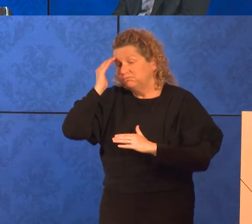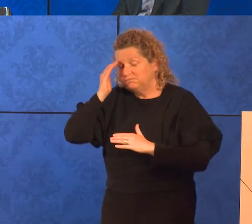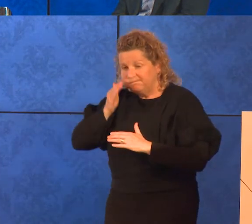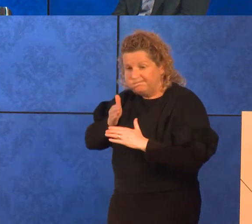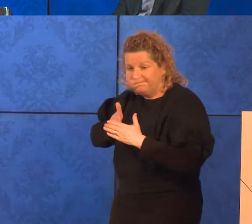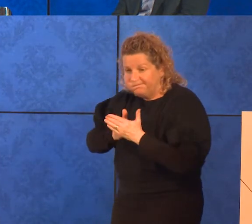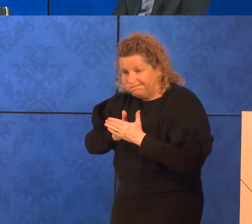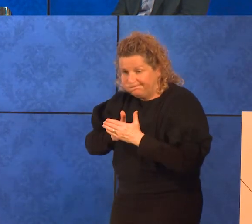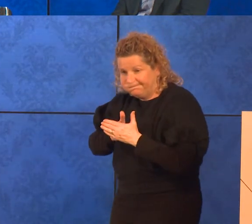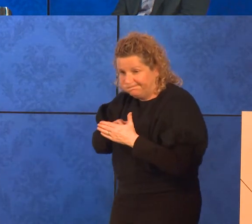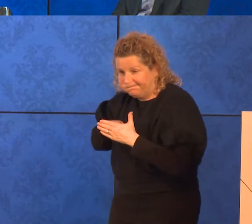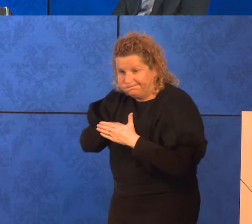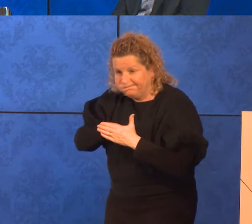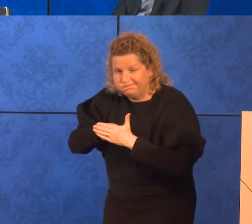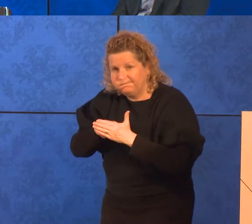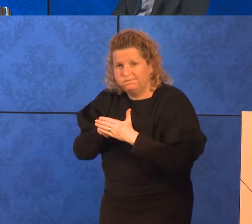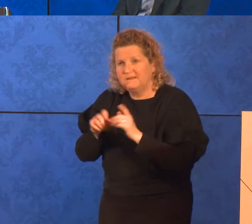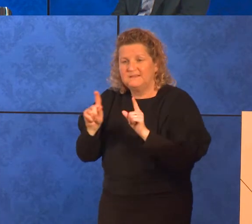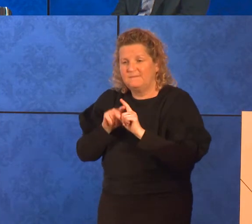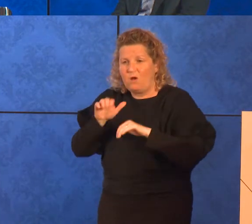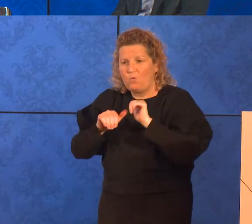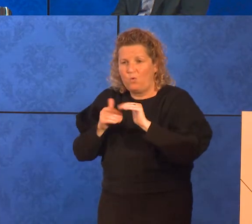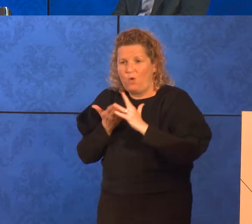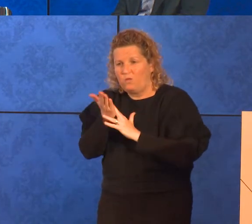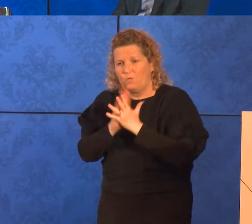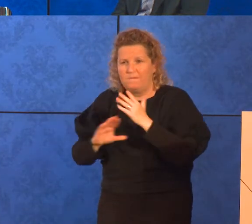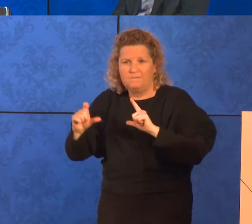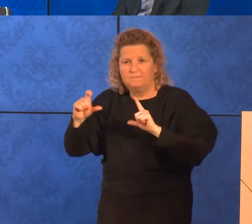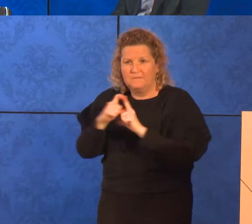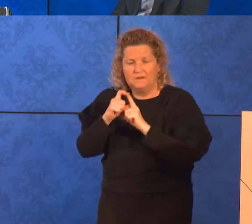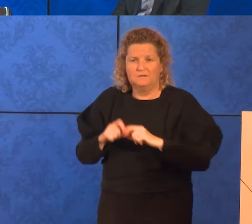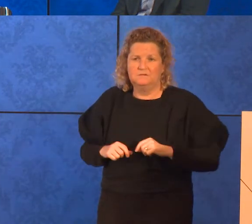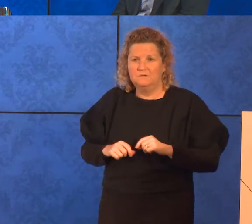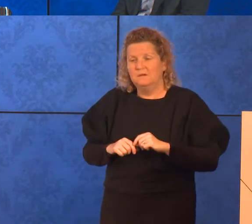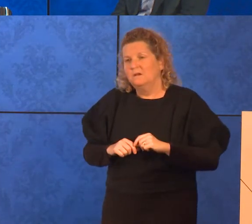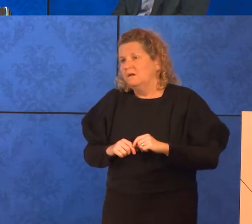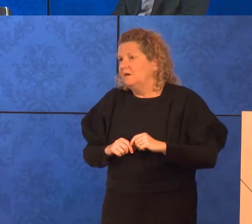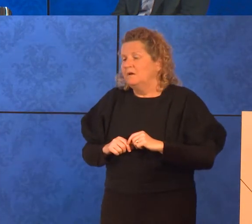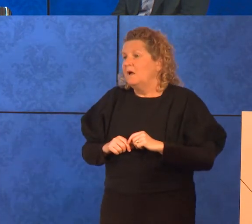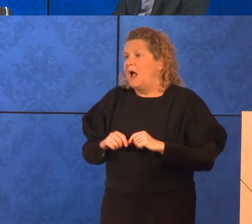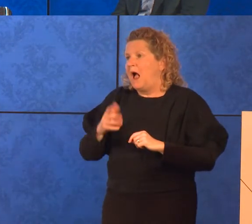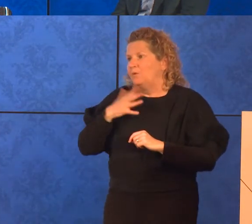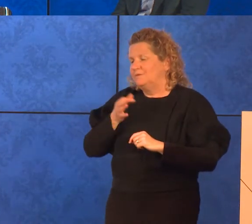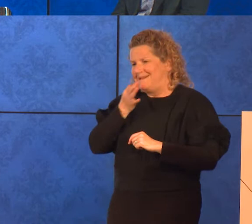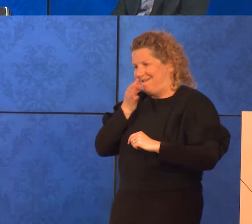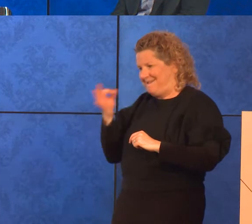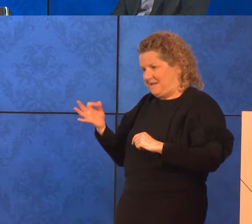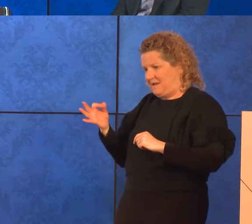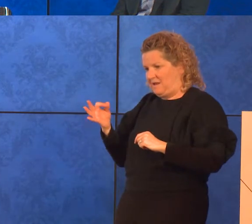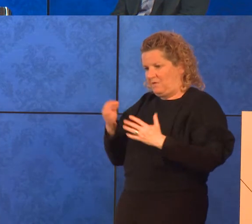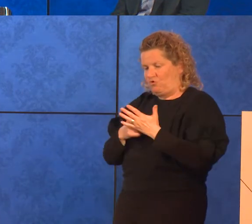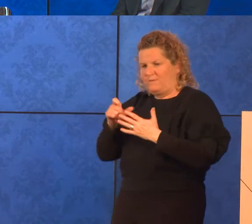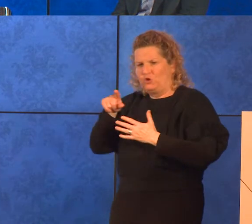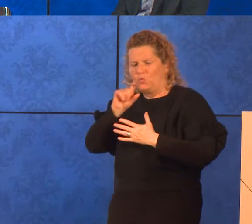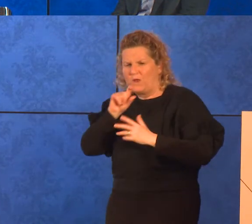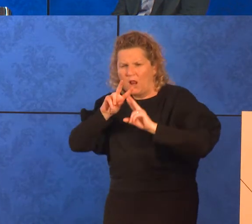want. I just want to know, my question is, I guess, to the Commission is basically, are you guys going to look at things where